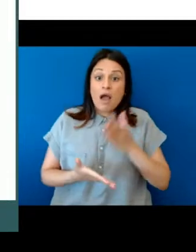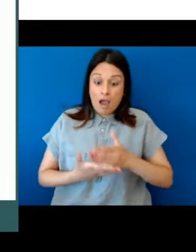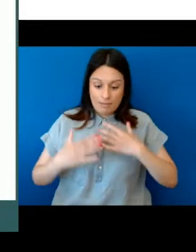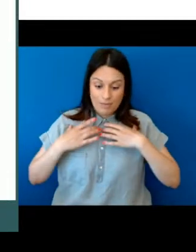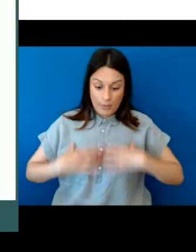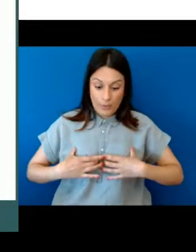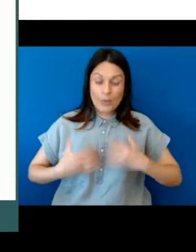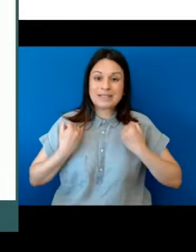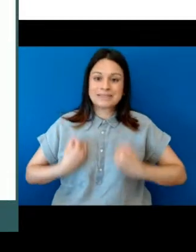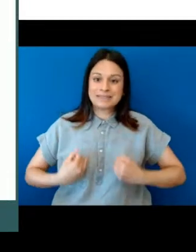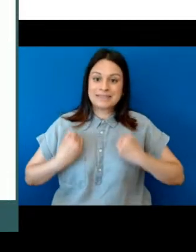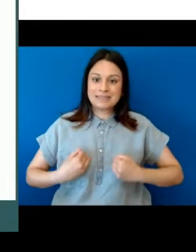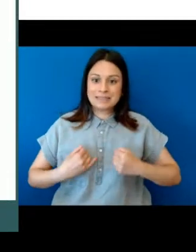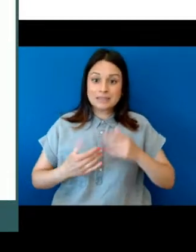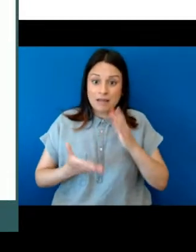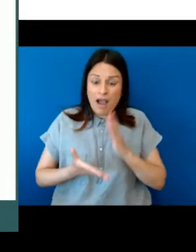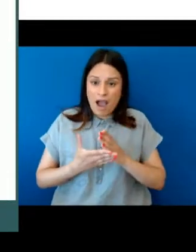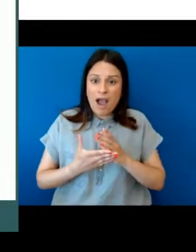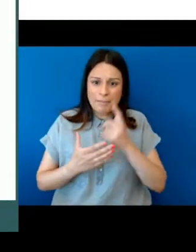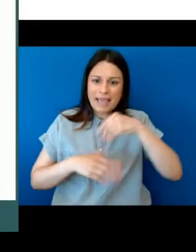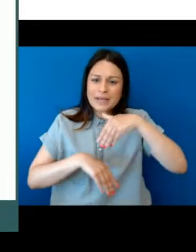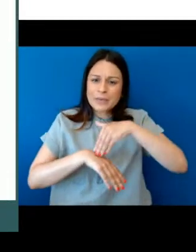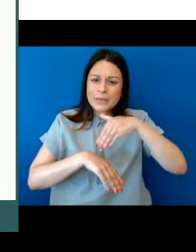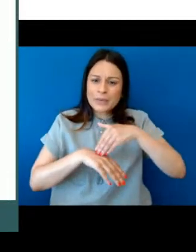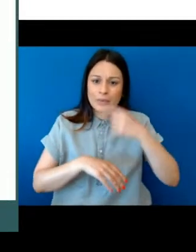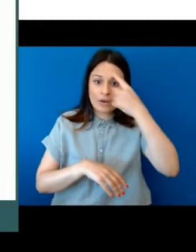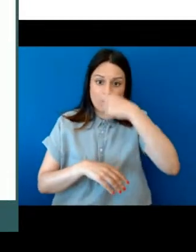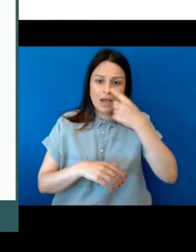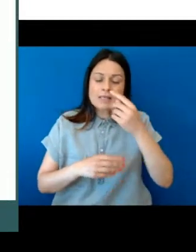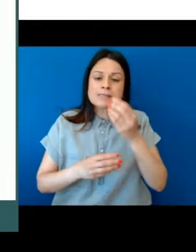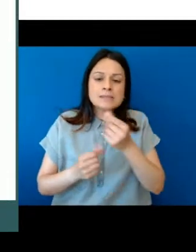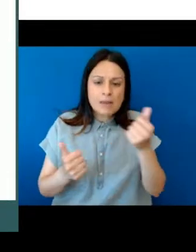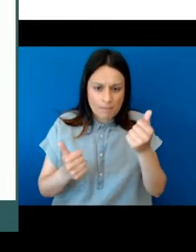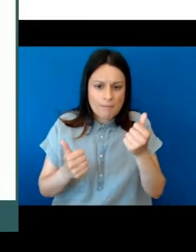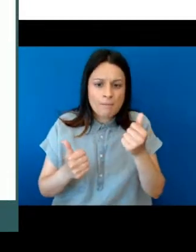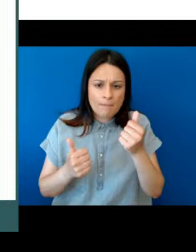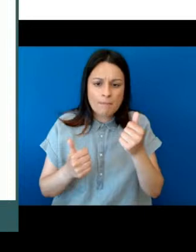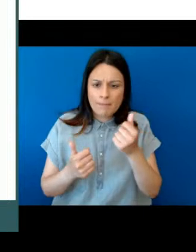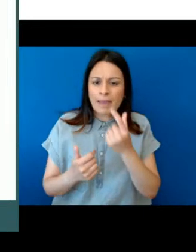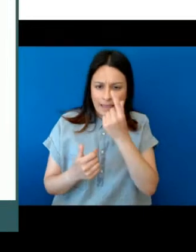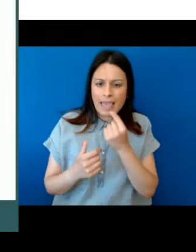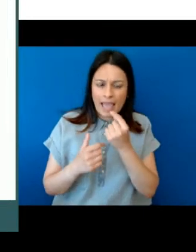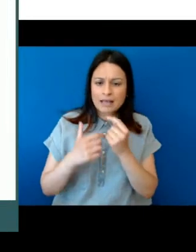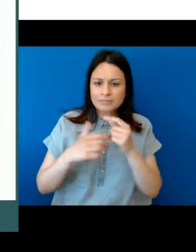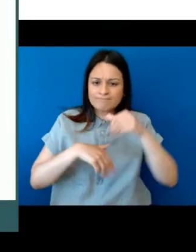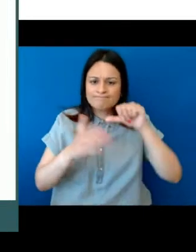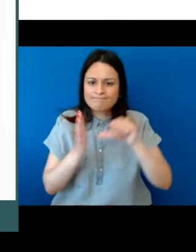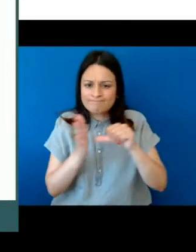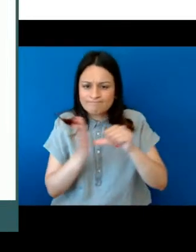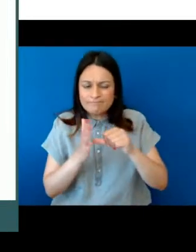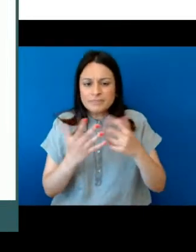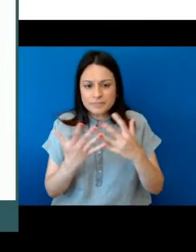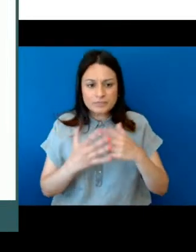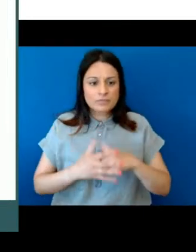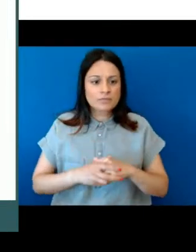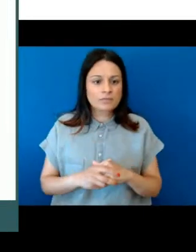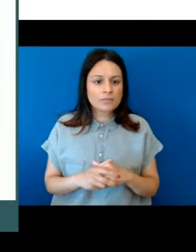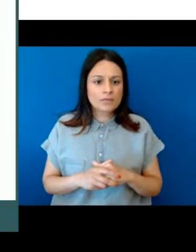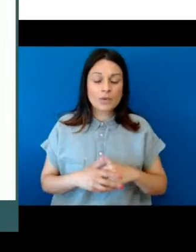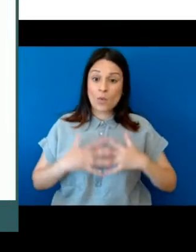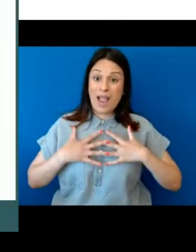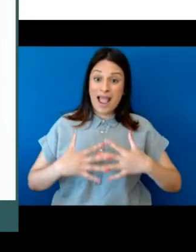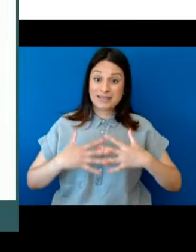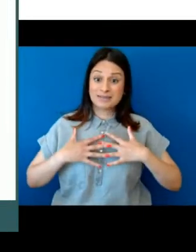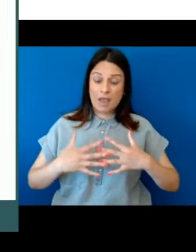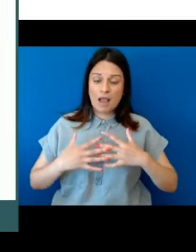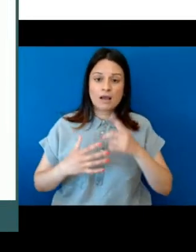does impinge on the upper airway to some extent. But remember, asthma exacerbations